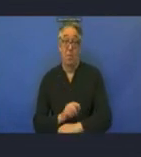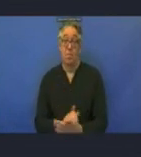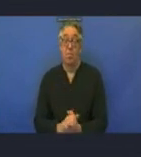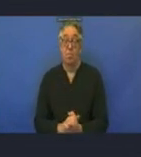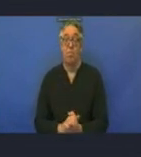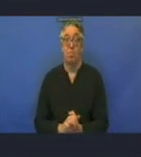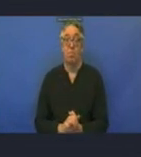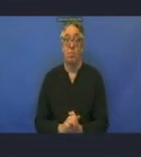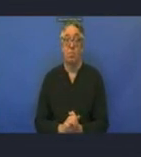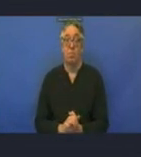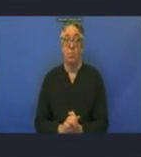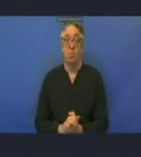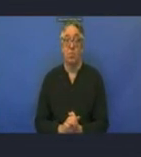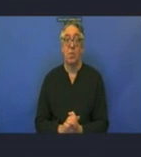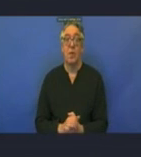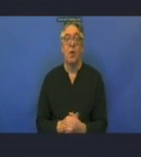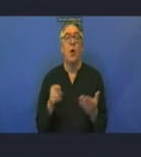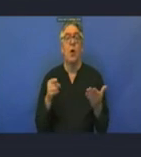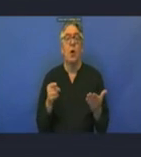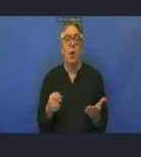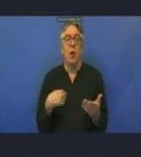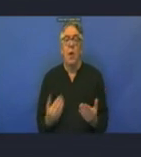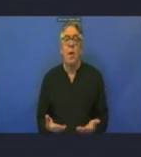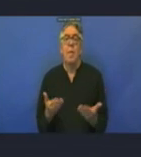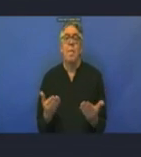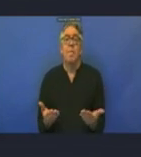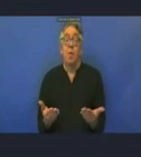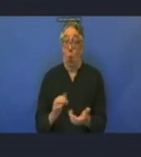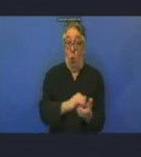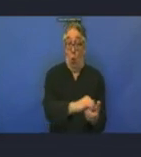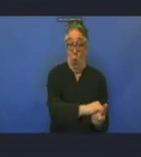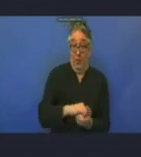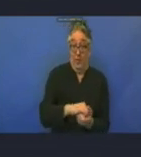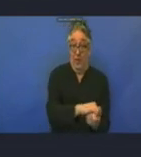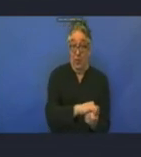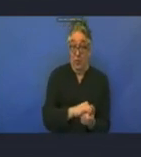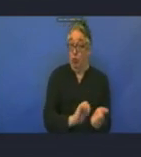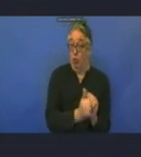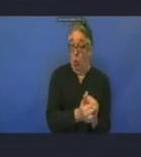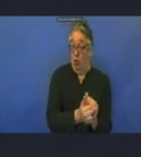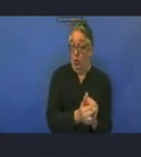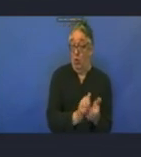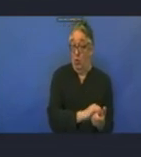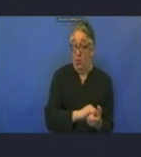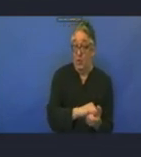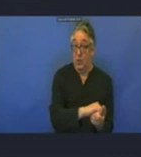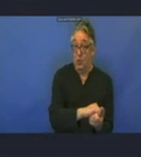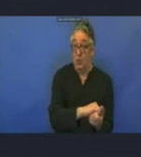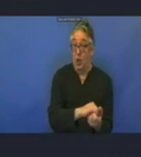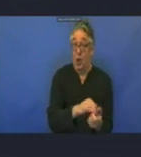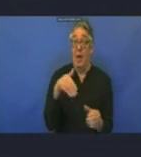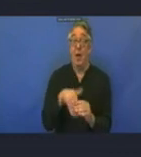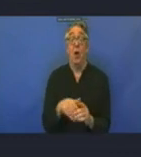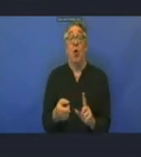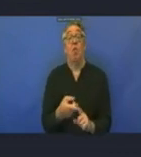multilateral partnerships between organisations and active in the field of sport in programme countries and in third